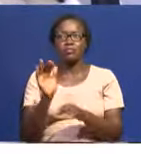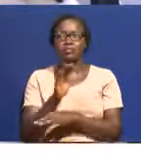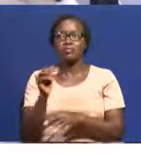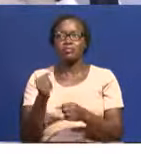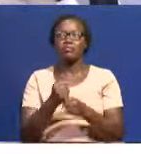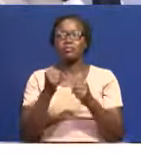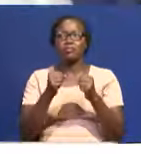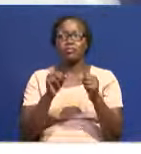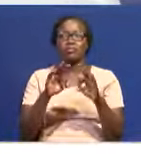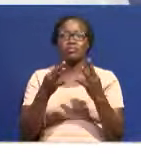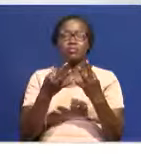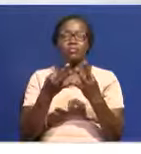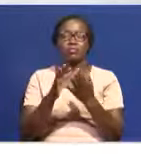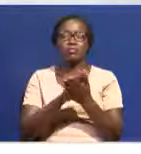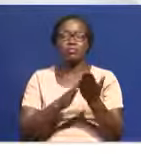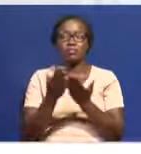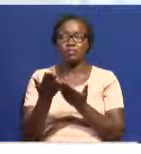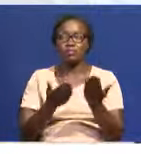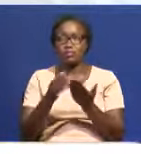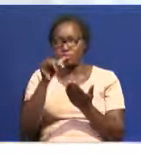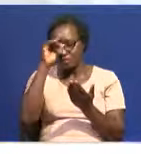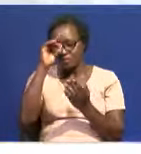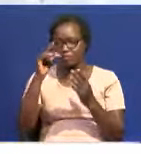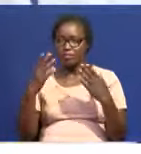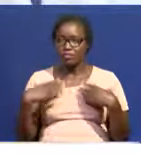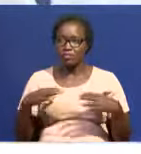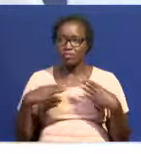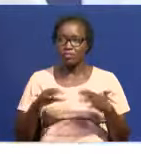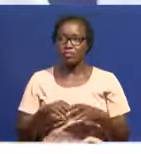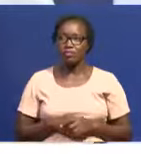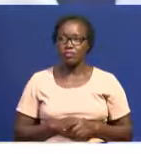strong families even as they serve the government and the